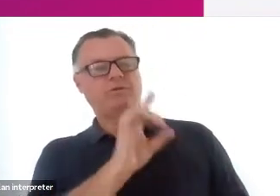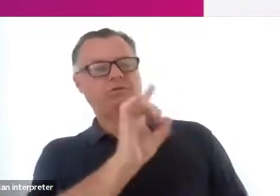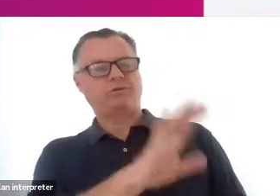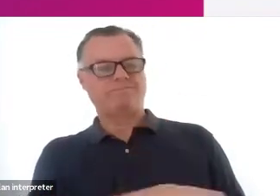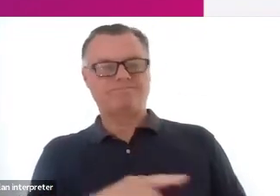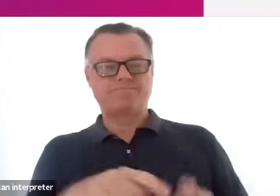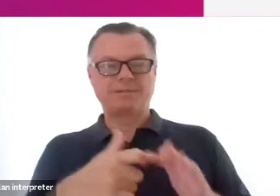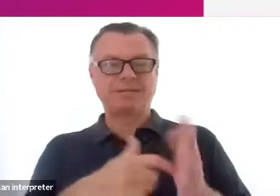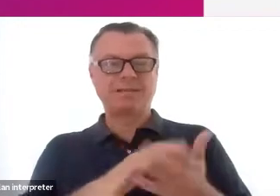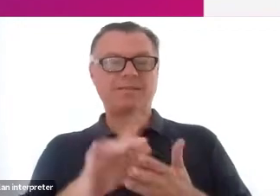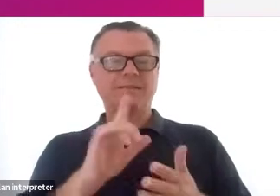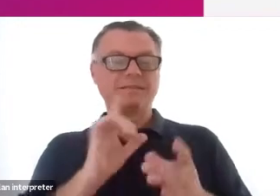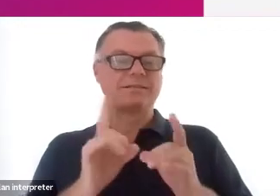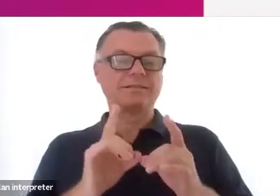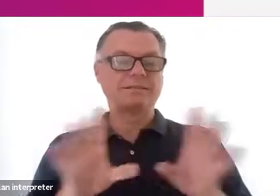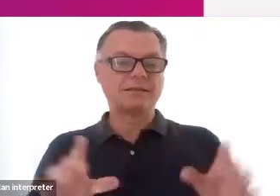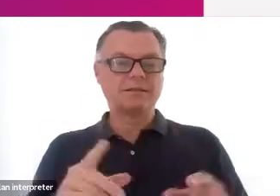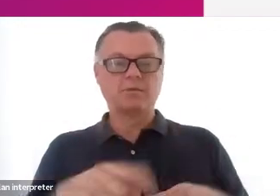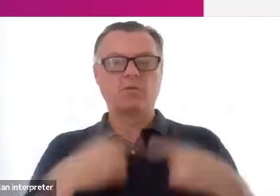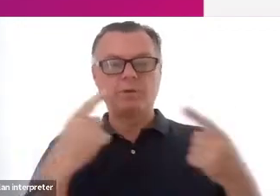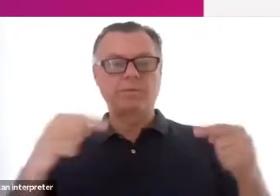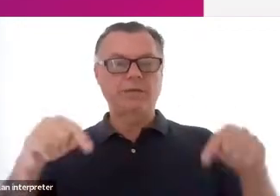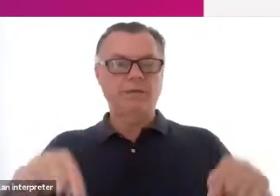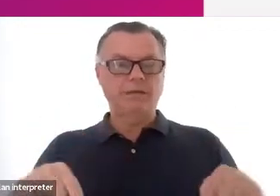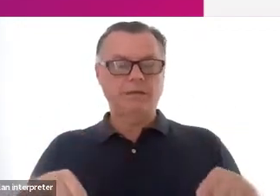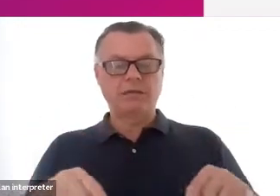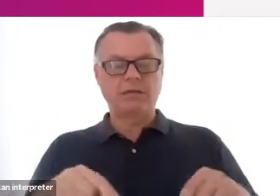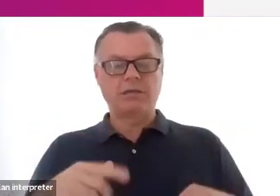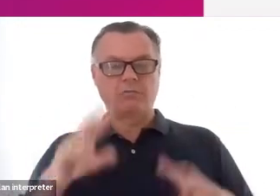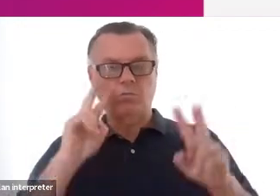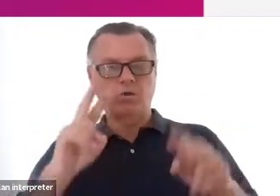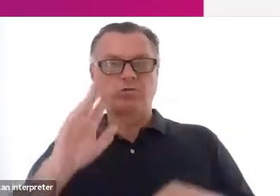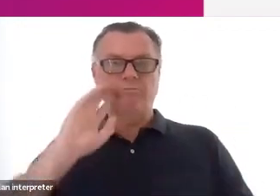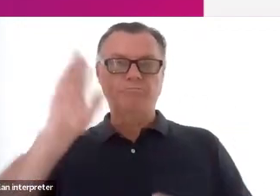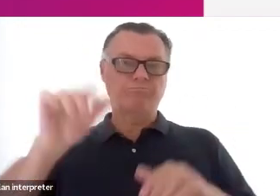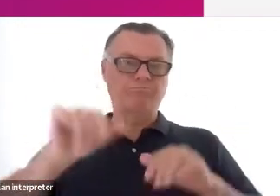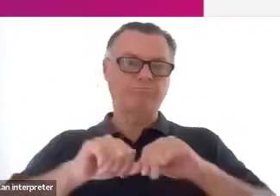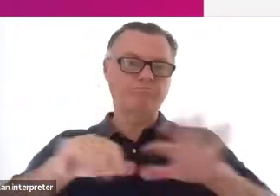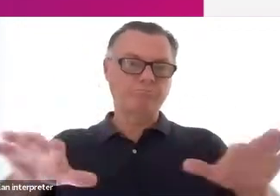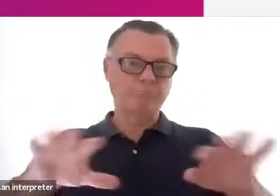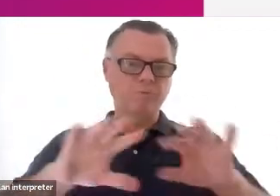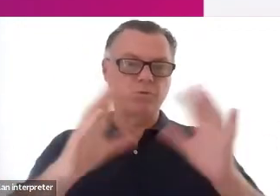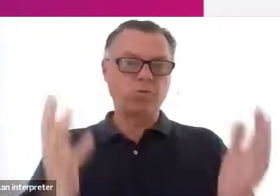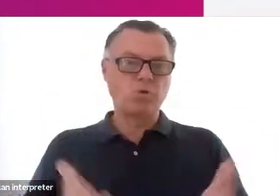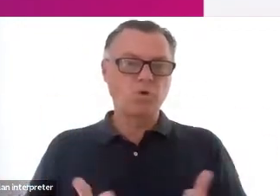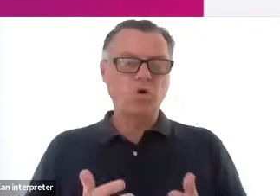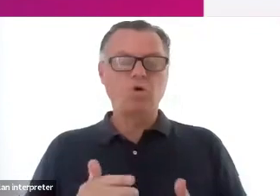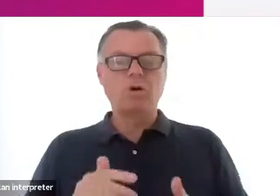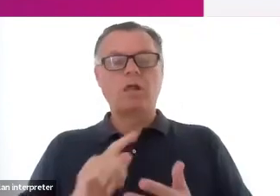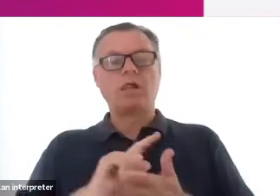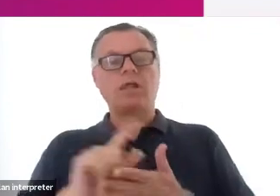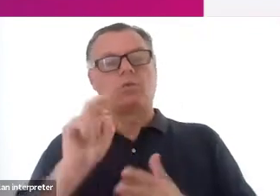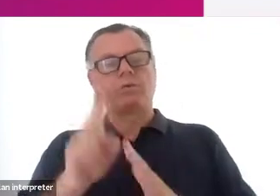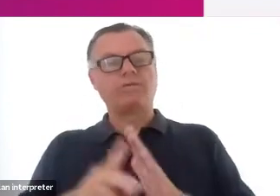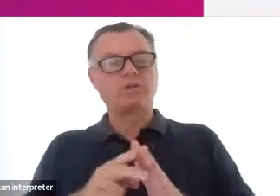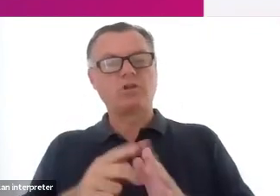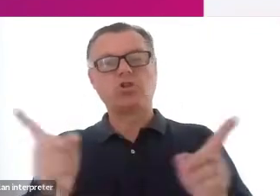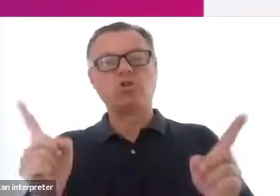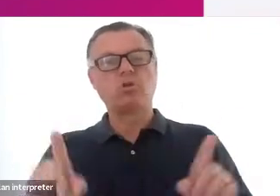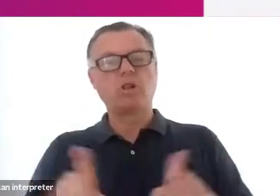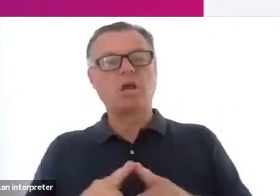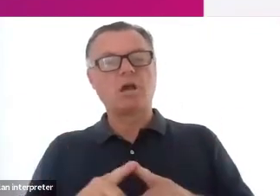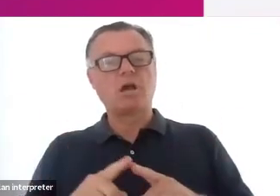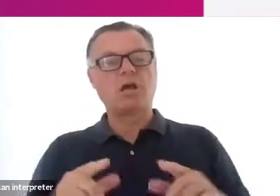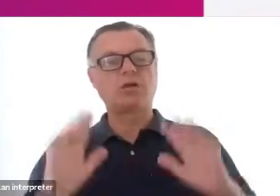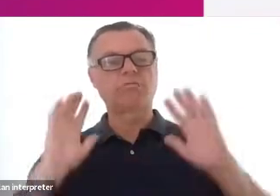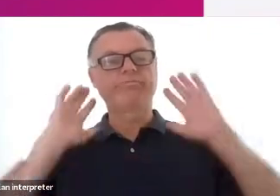as well, everyone who's here live and those listening afterwards, this isn't a passive showcase. You don't just get to sit back and kind of